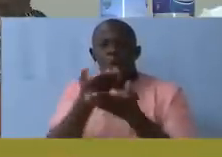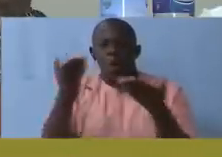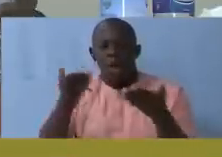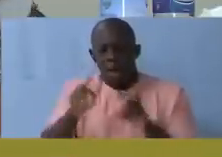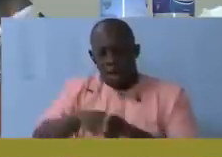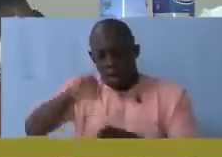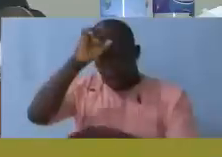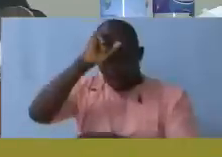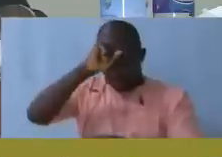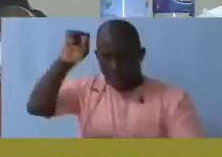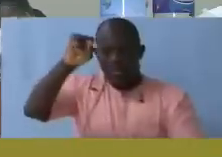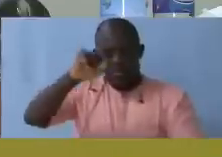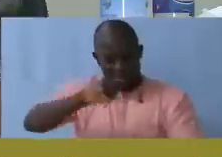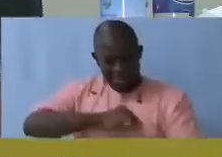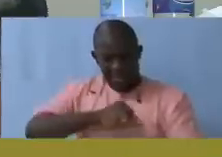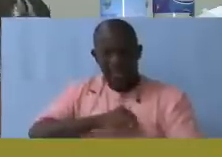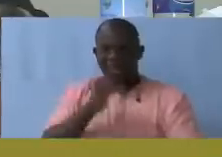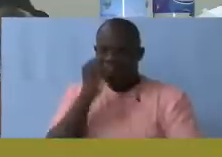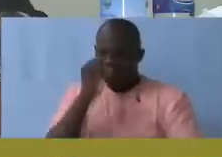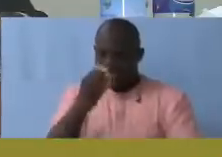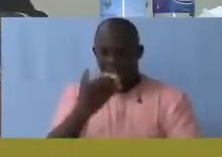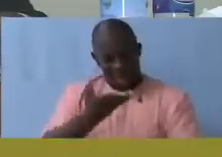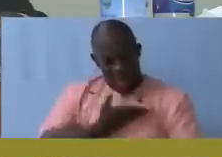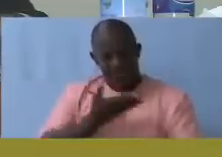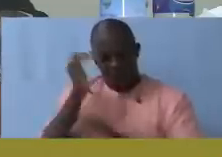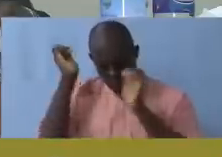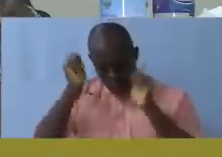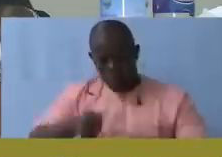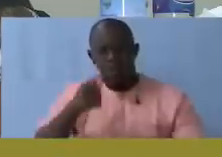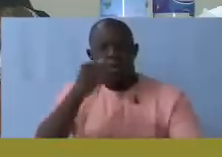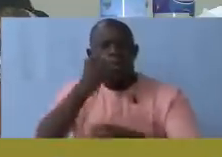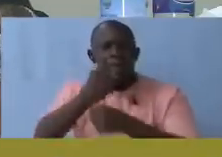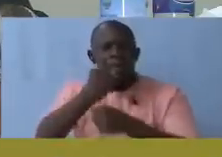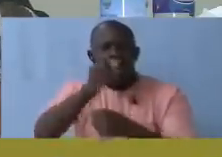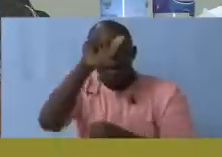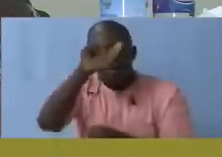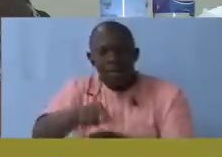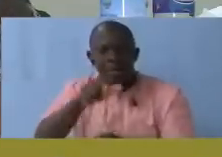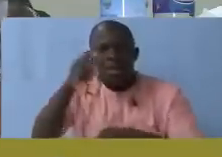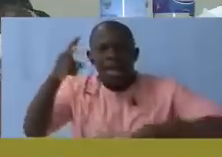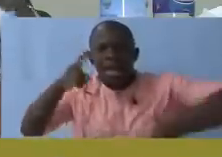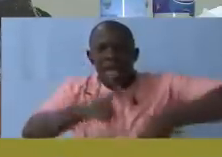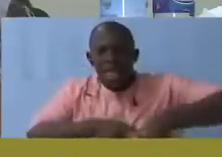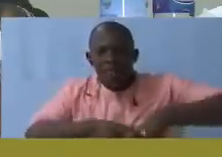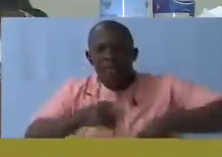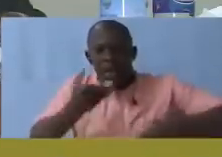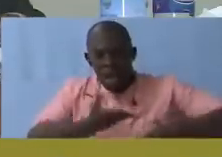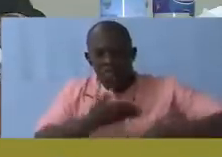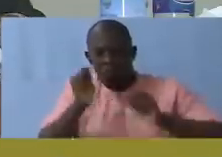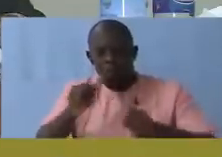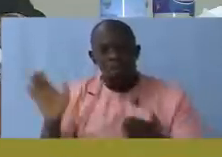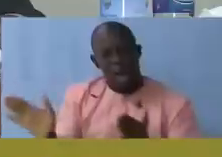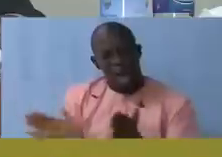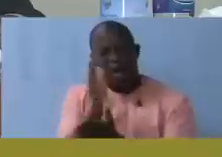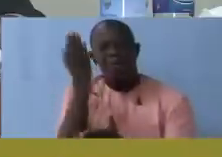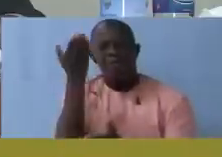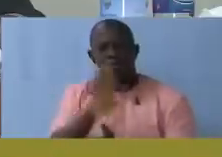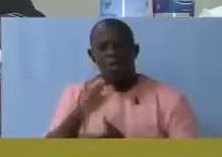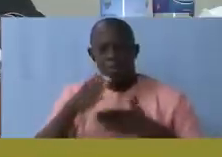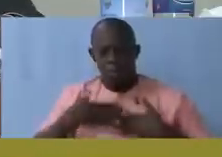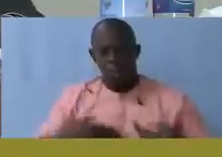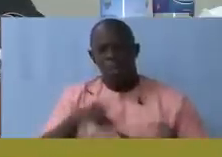that there was a cure? You are the one who came with the results showing that there was a cure. How did you feel about